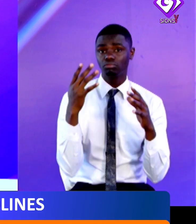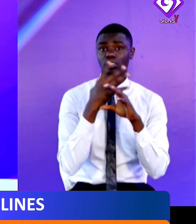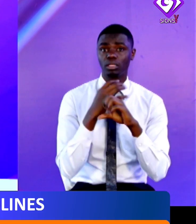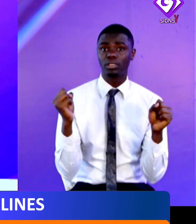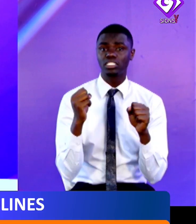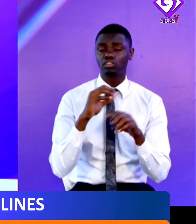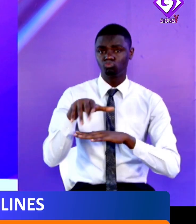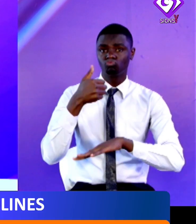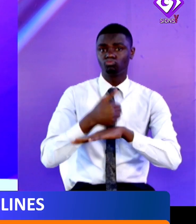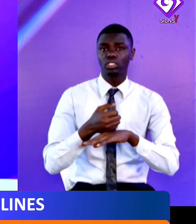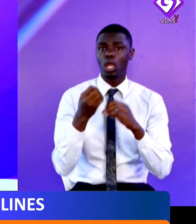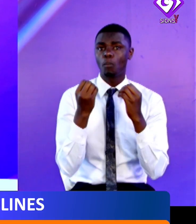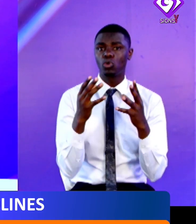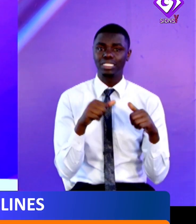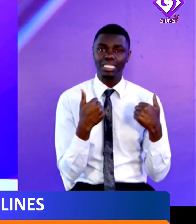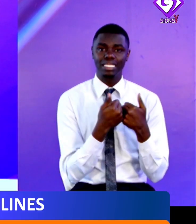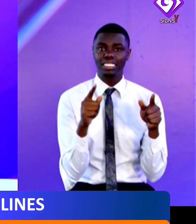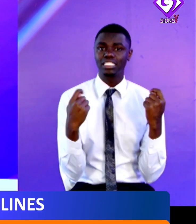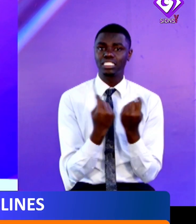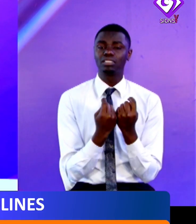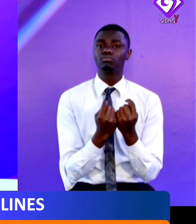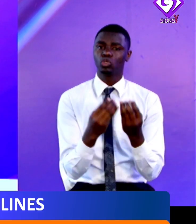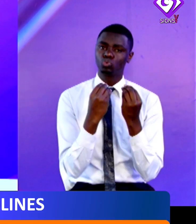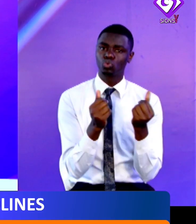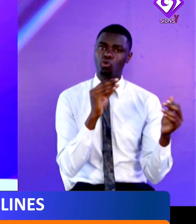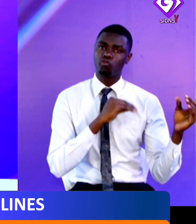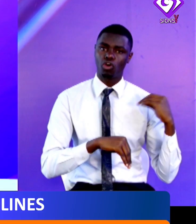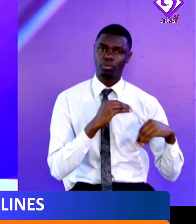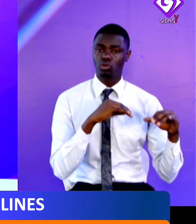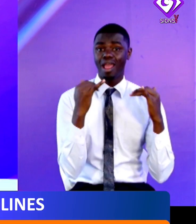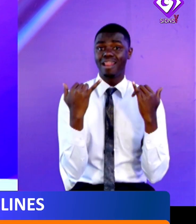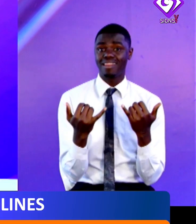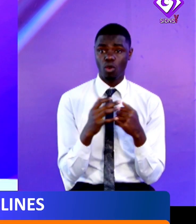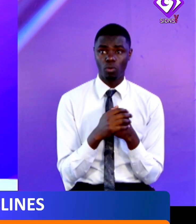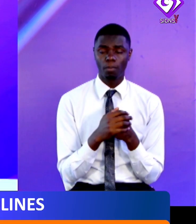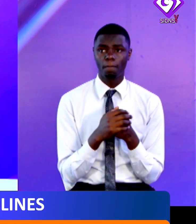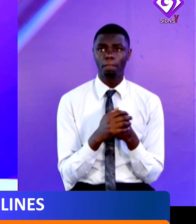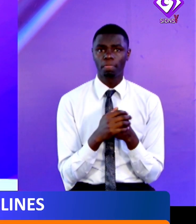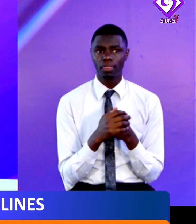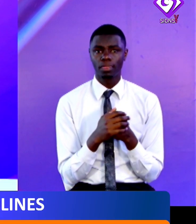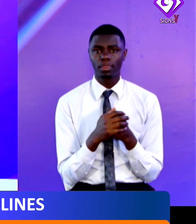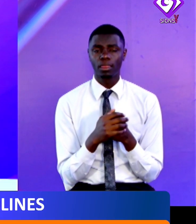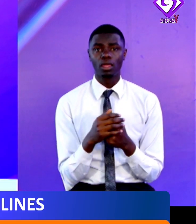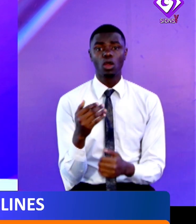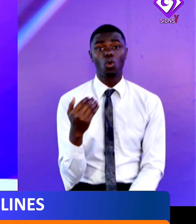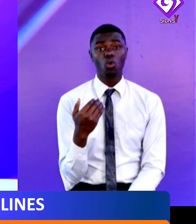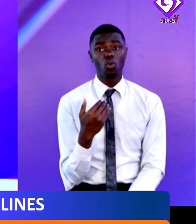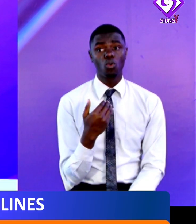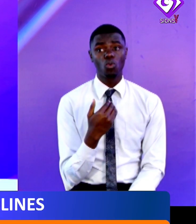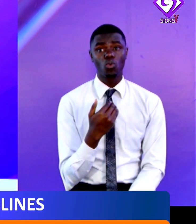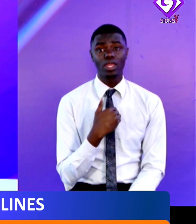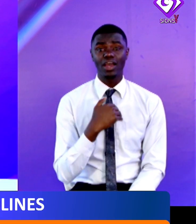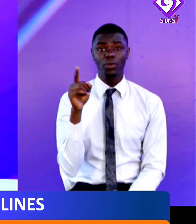a multi-agency team on war against corruption. And now, on the sabotage side, we have